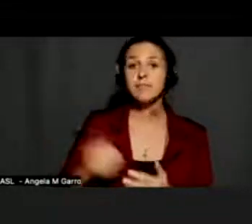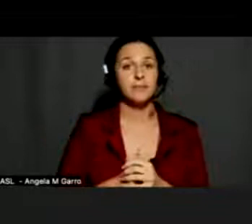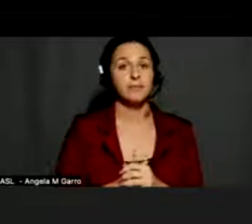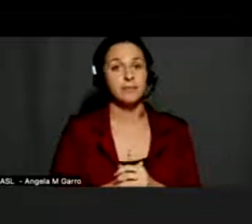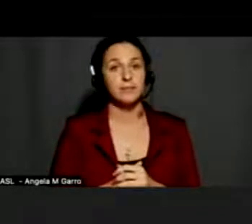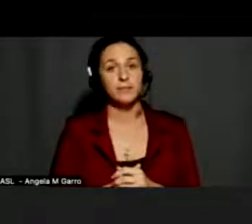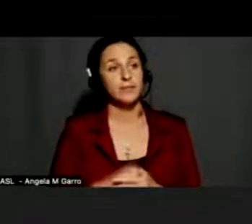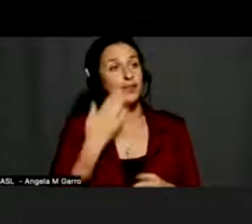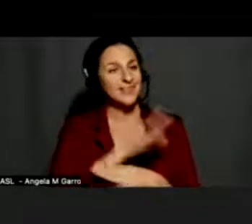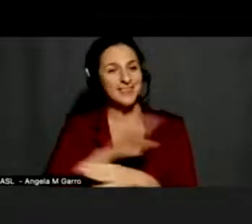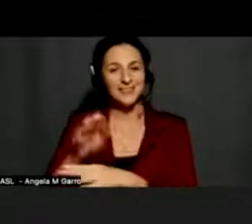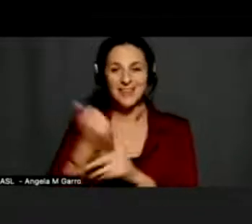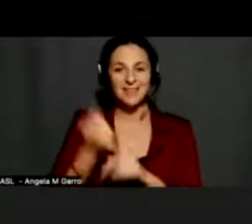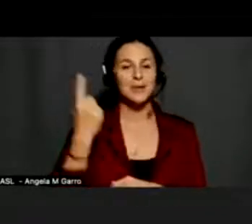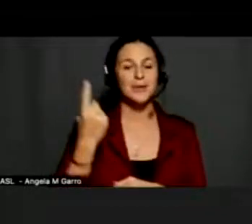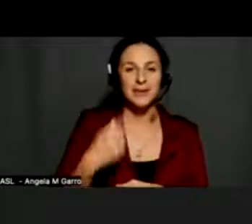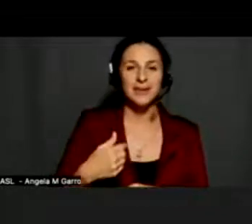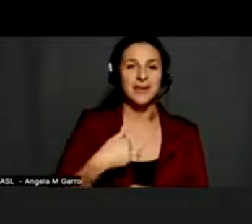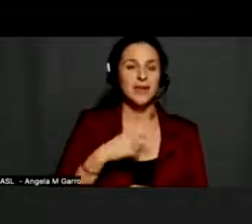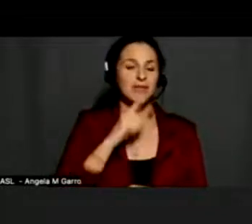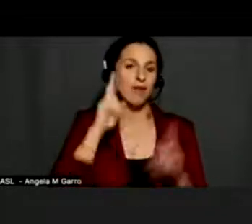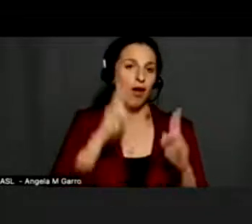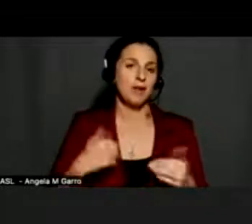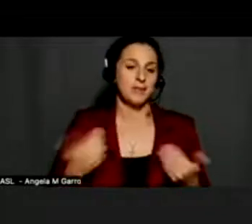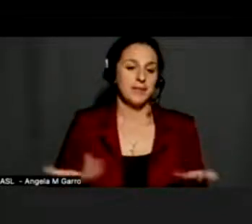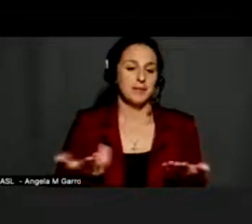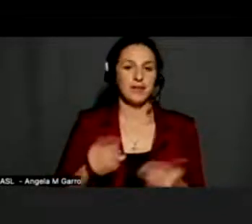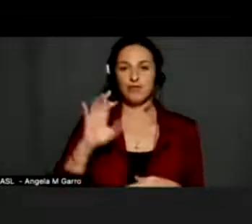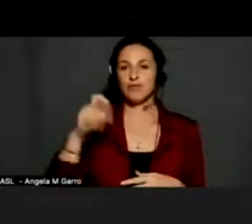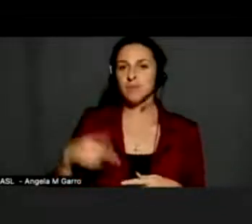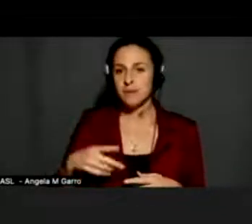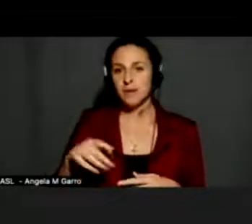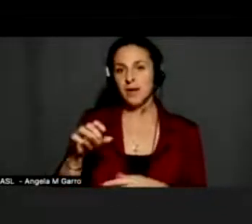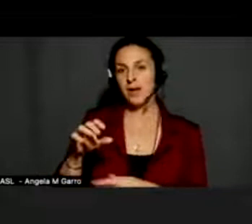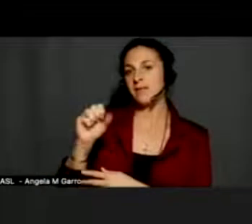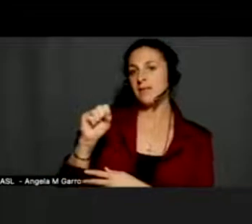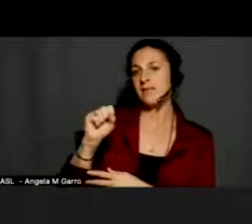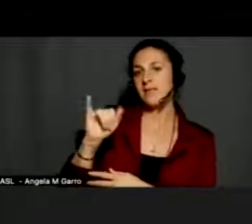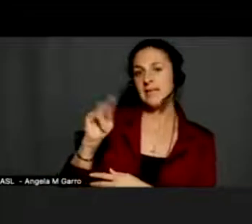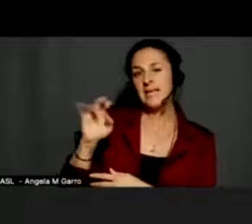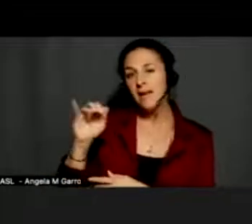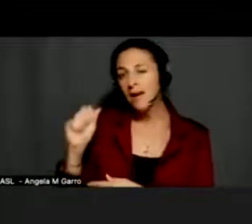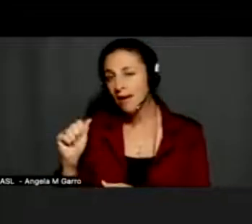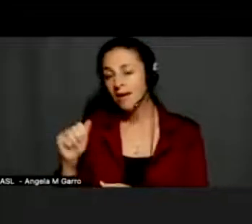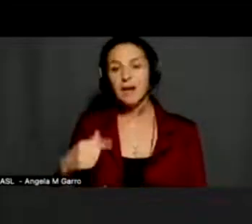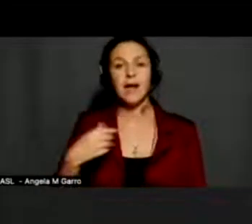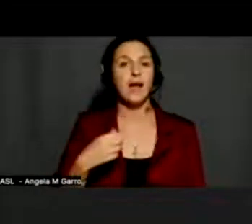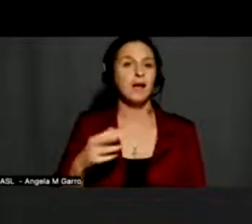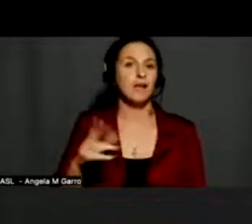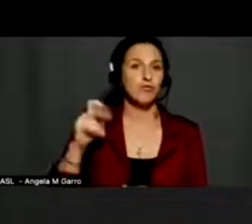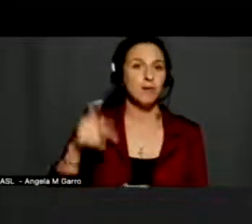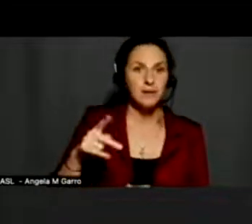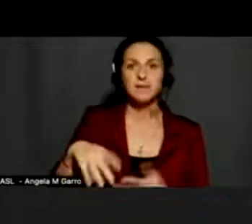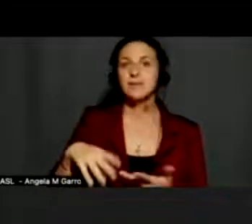Good evening, everyone. I'm really honored to be here as the representative of SMEA, and I'm representing College Park, and I'm really